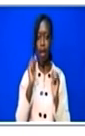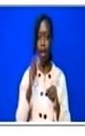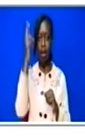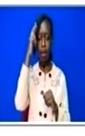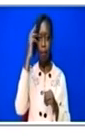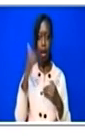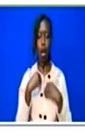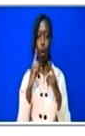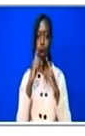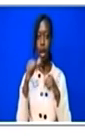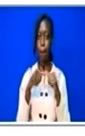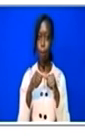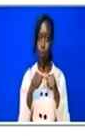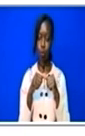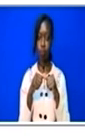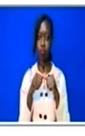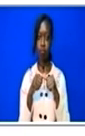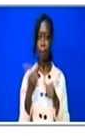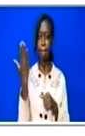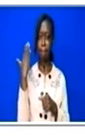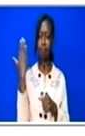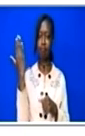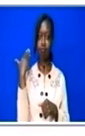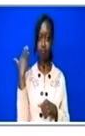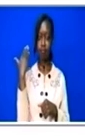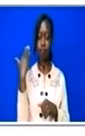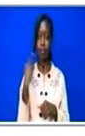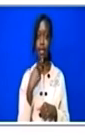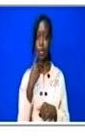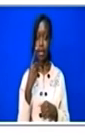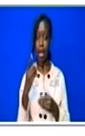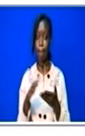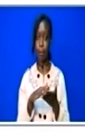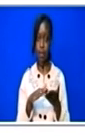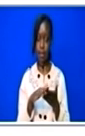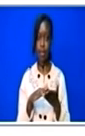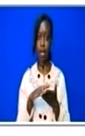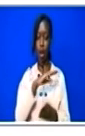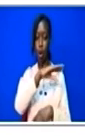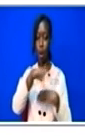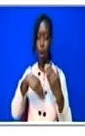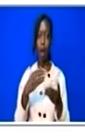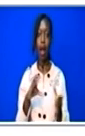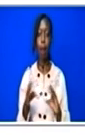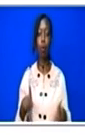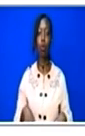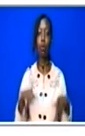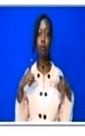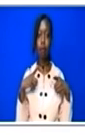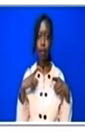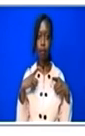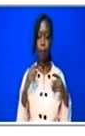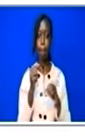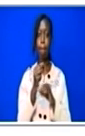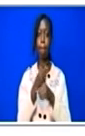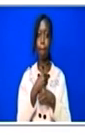had talked about this sometimes back, and we said basically all chemicals of life are made up